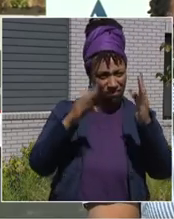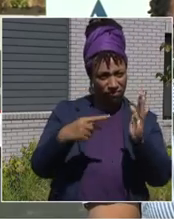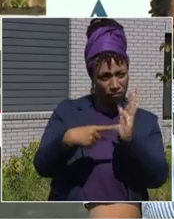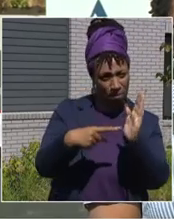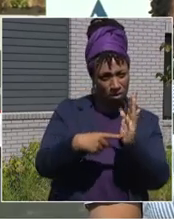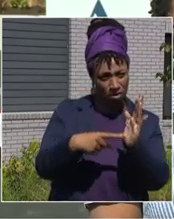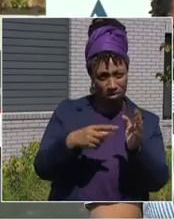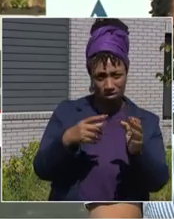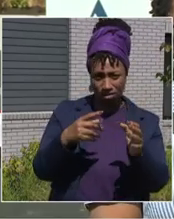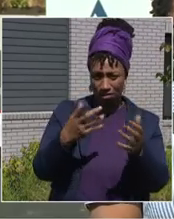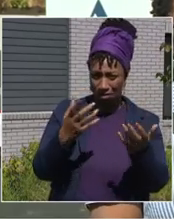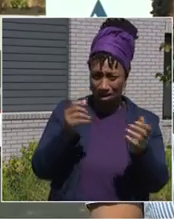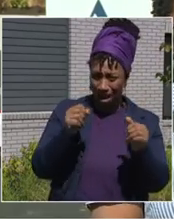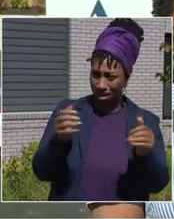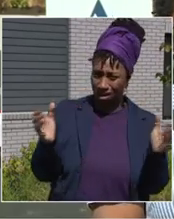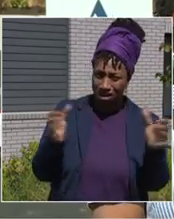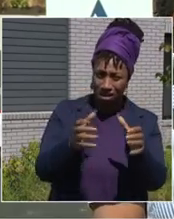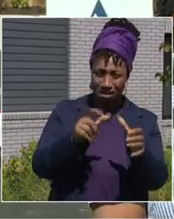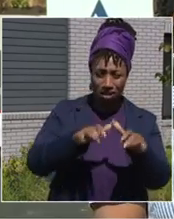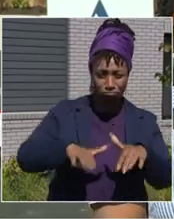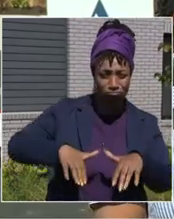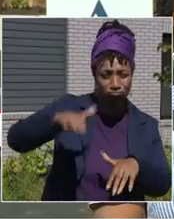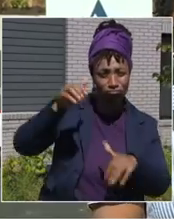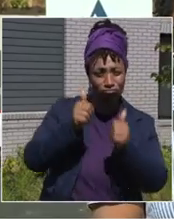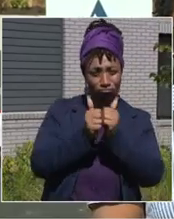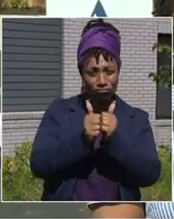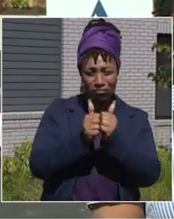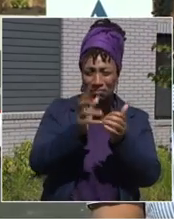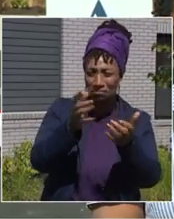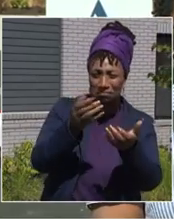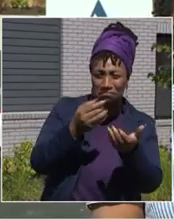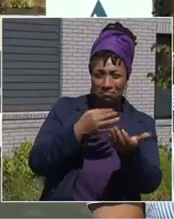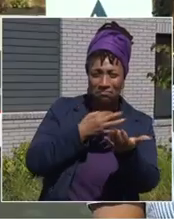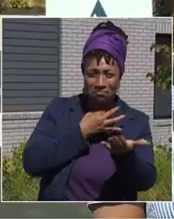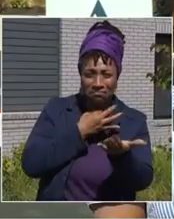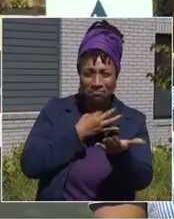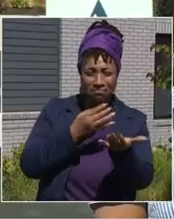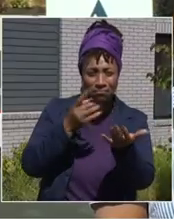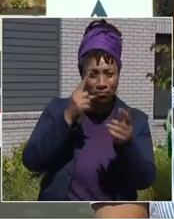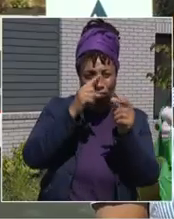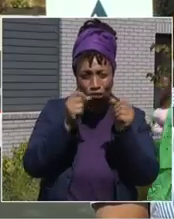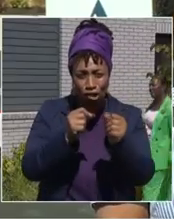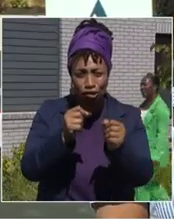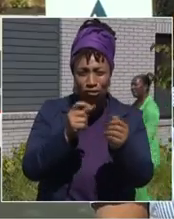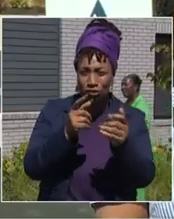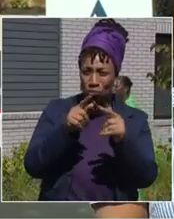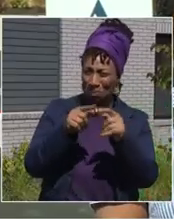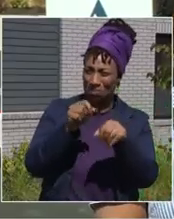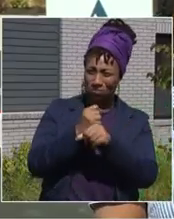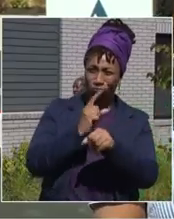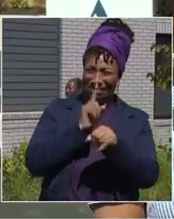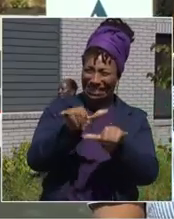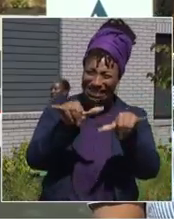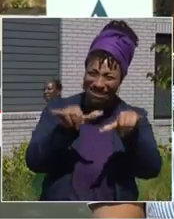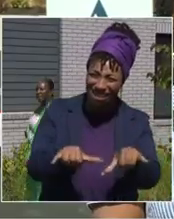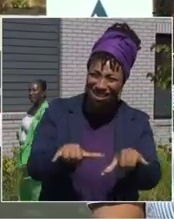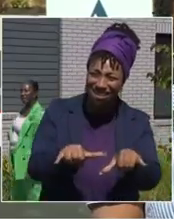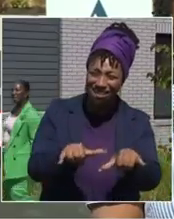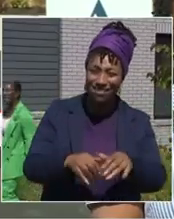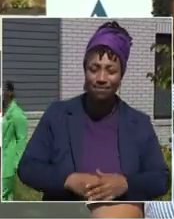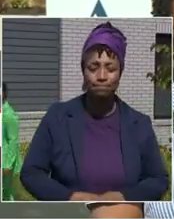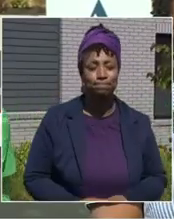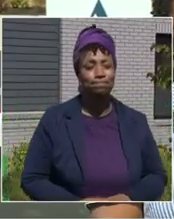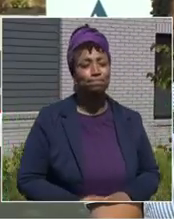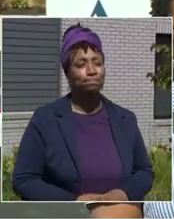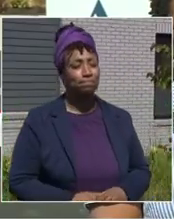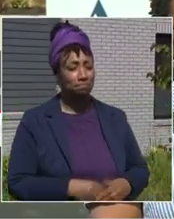a pathway for people who were born and raised here to stay here. Yes. So there's a nuance in what